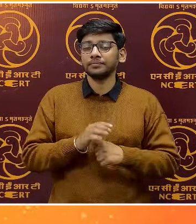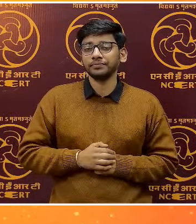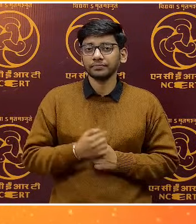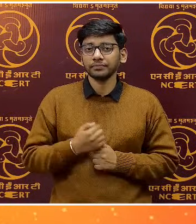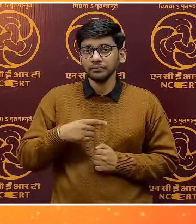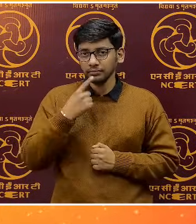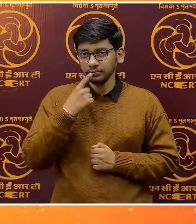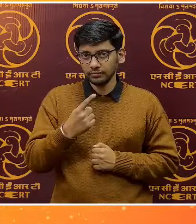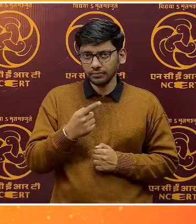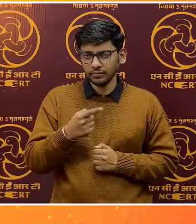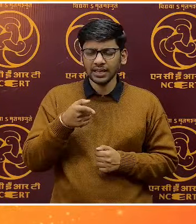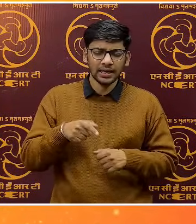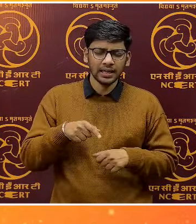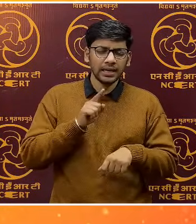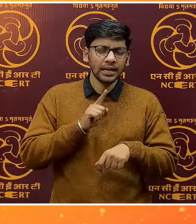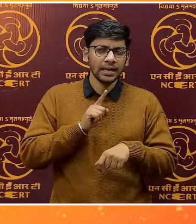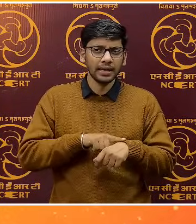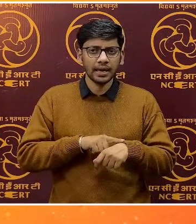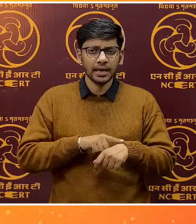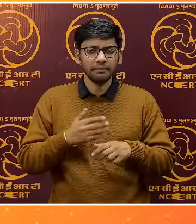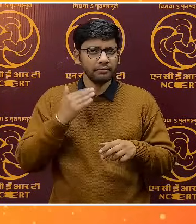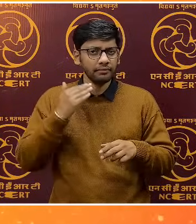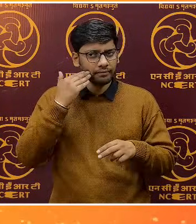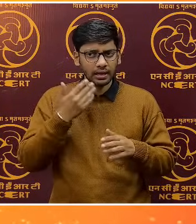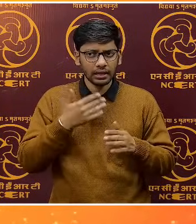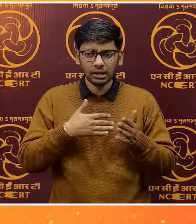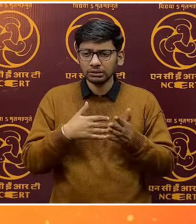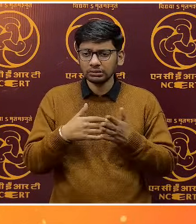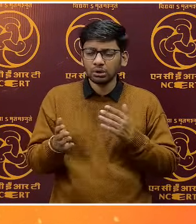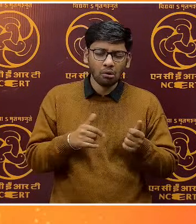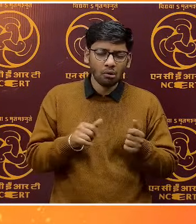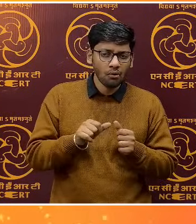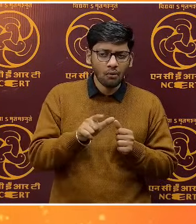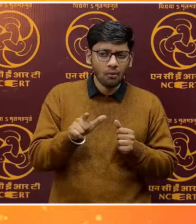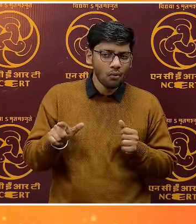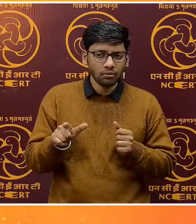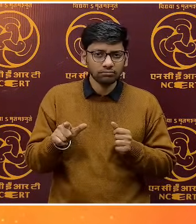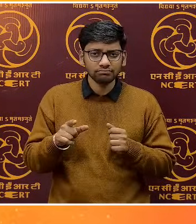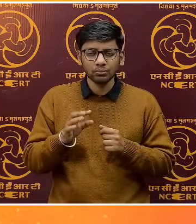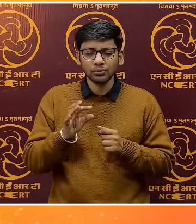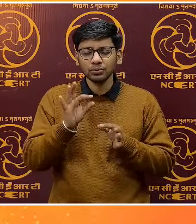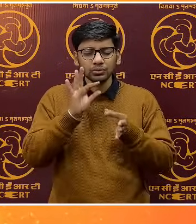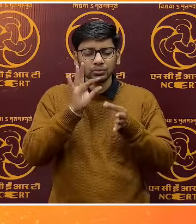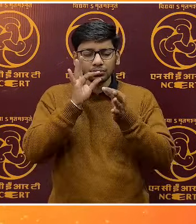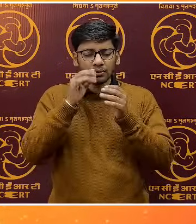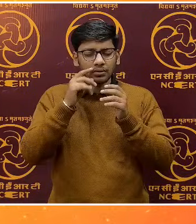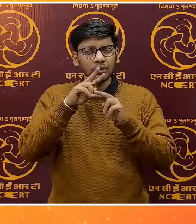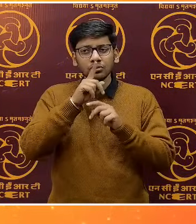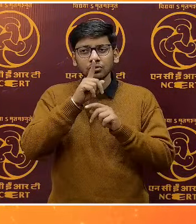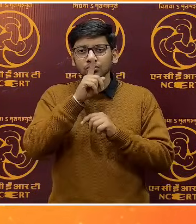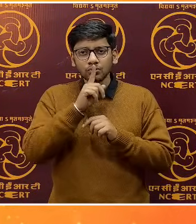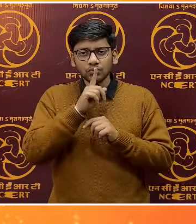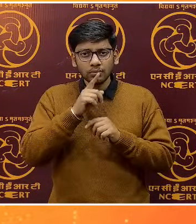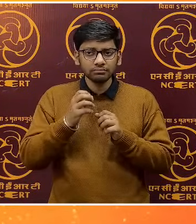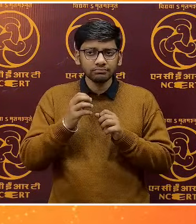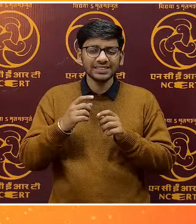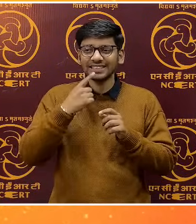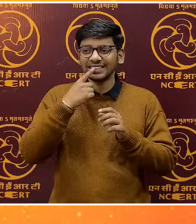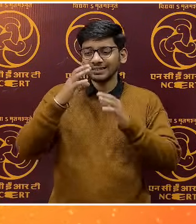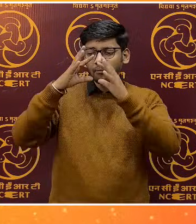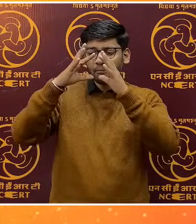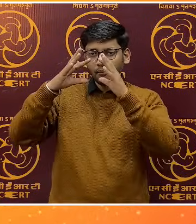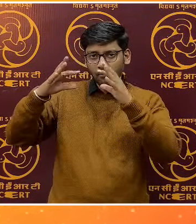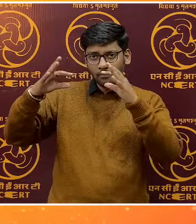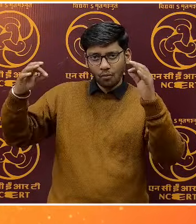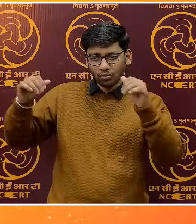that at that point of time, everything is quiet. The moon comes up and we all go to